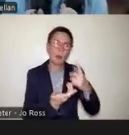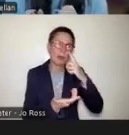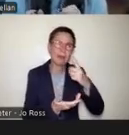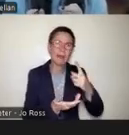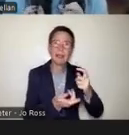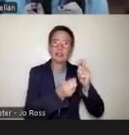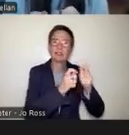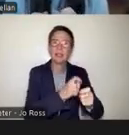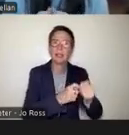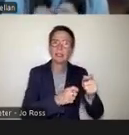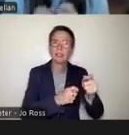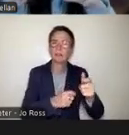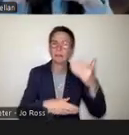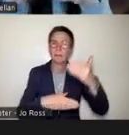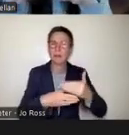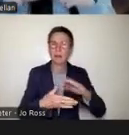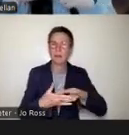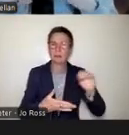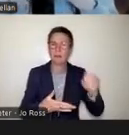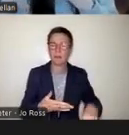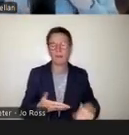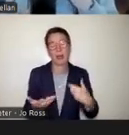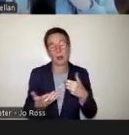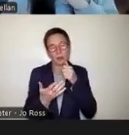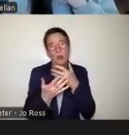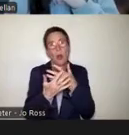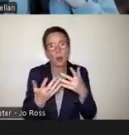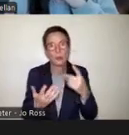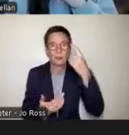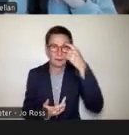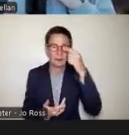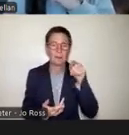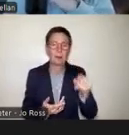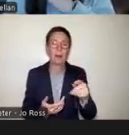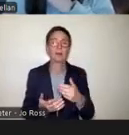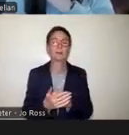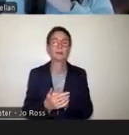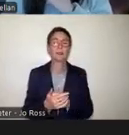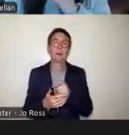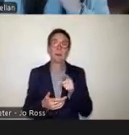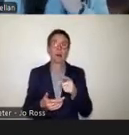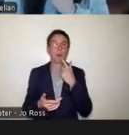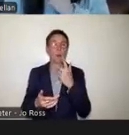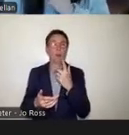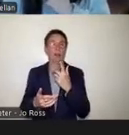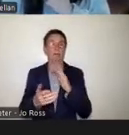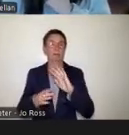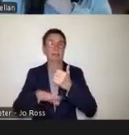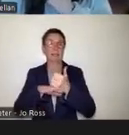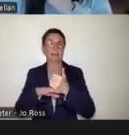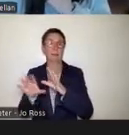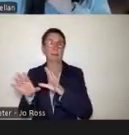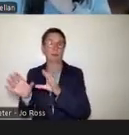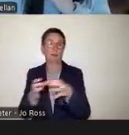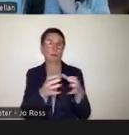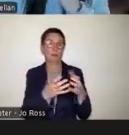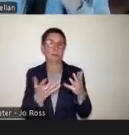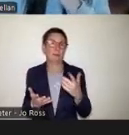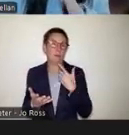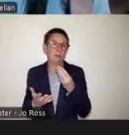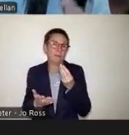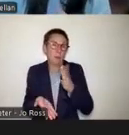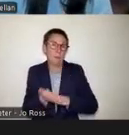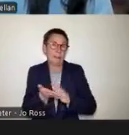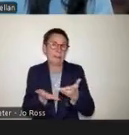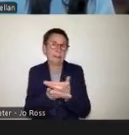think about in 5 minutes. If you want to take a quick photo of the screen as you get put into your breakout groups, that would be great. And then